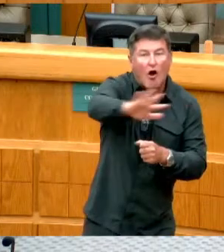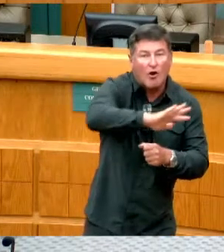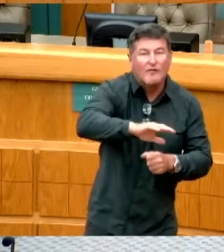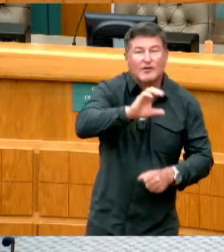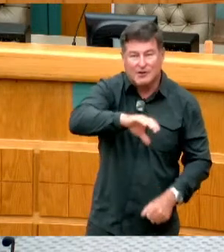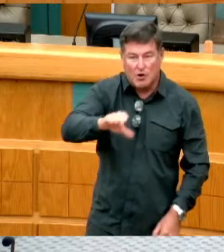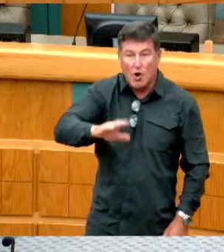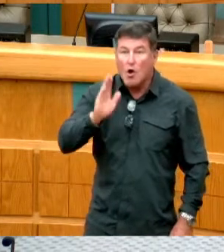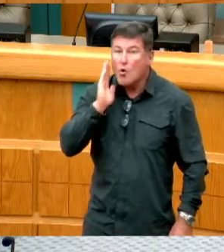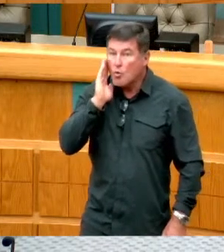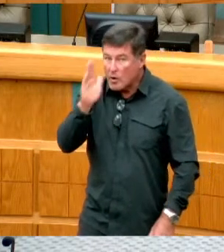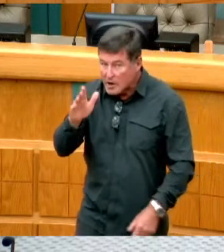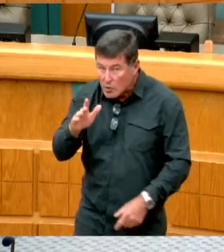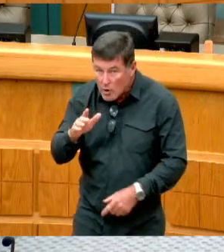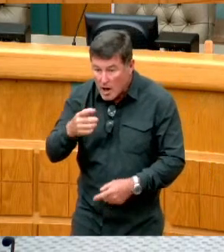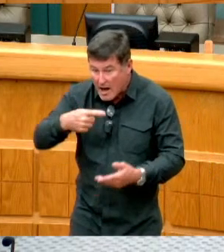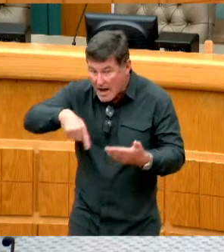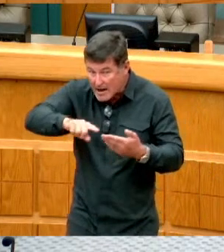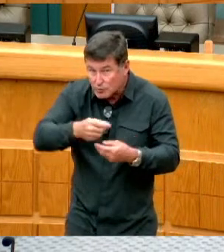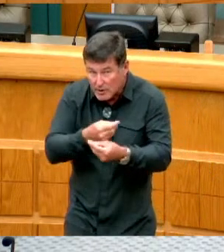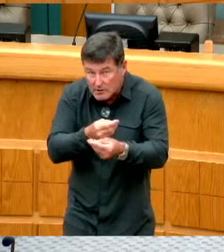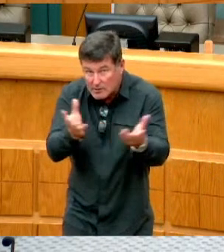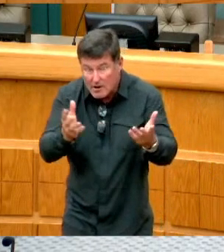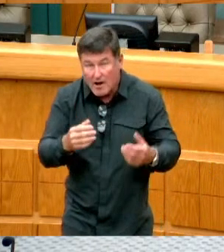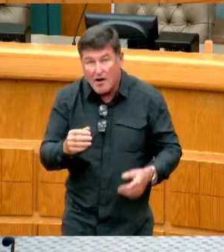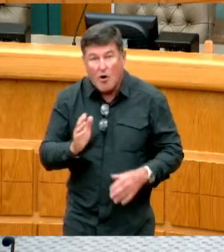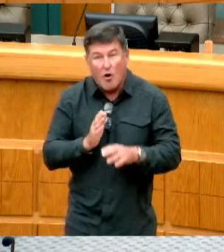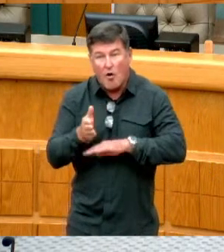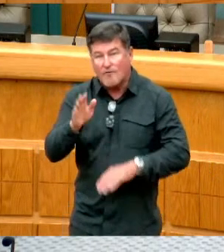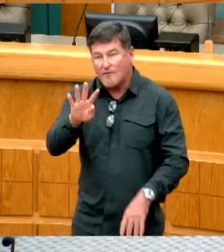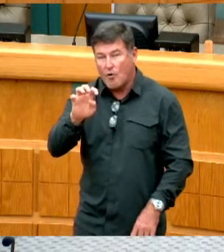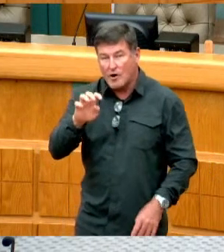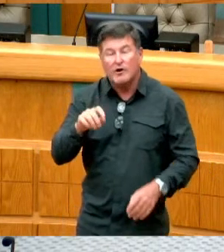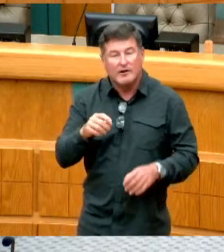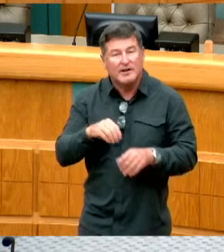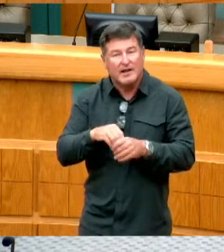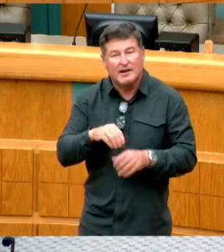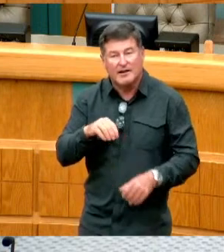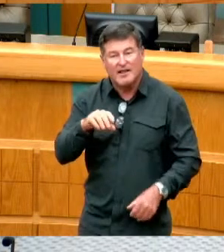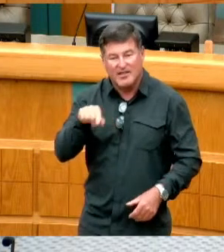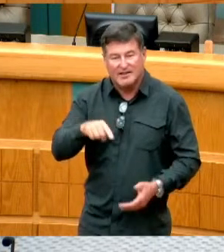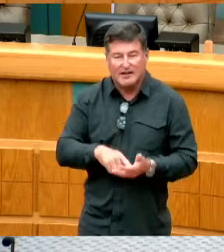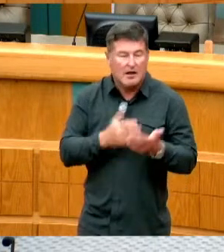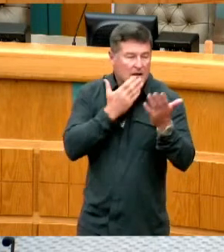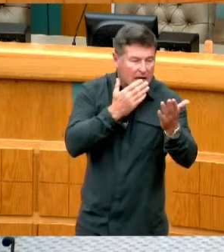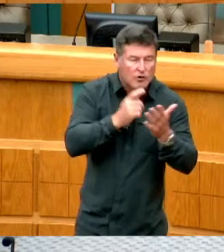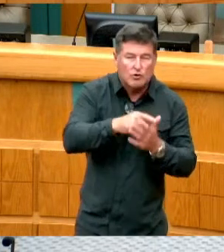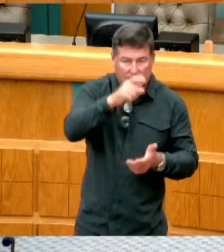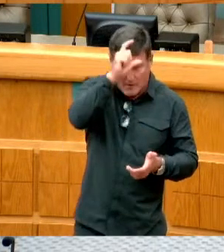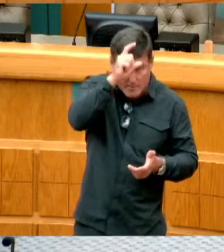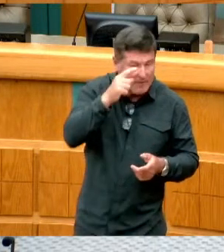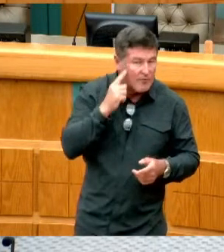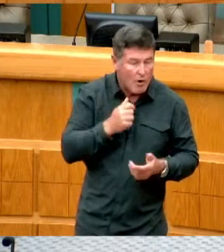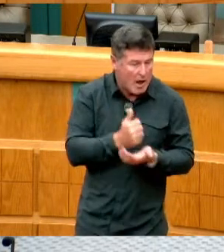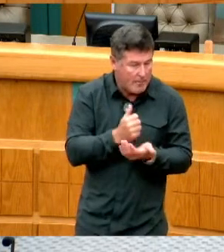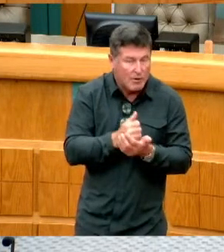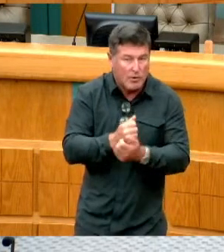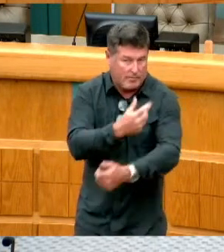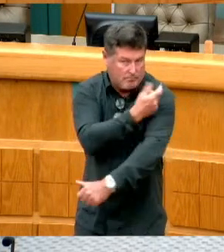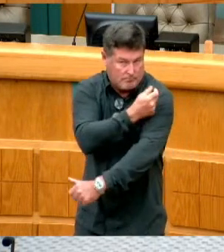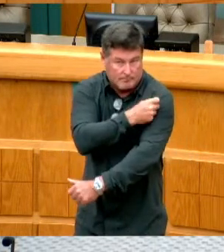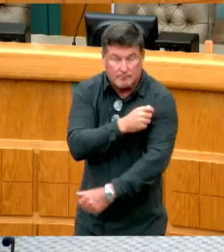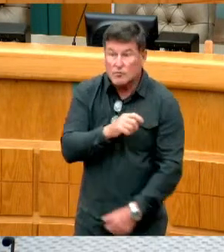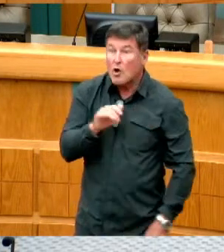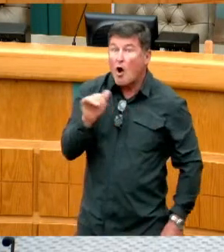SOS program. We want to thank our firefighters who worked so hard to make this happen. I also want you to know some